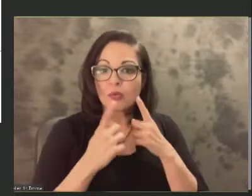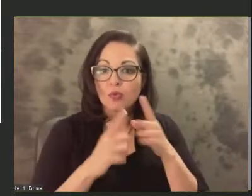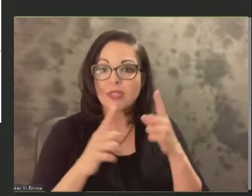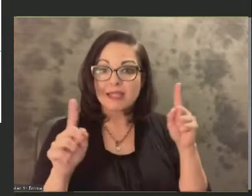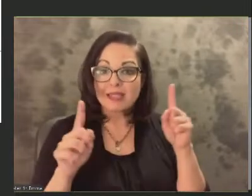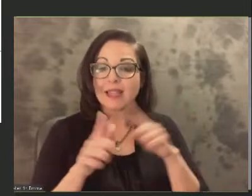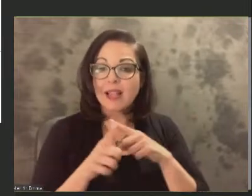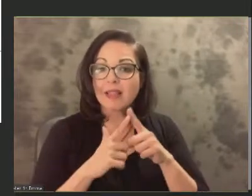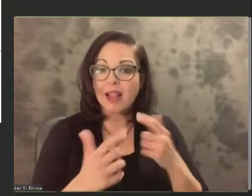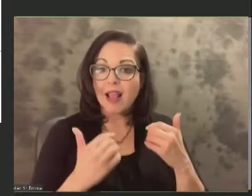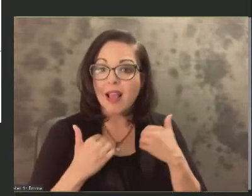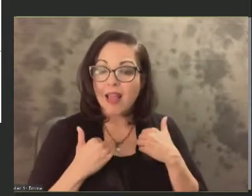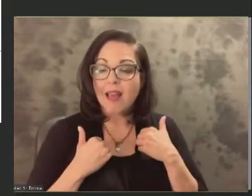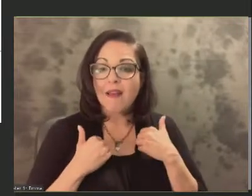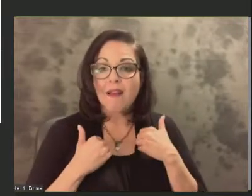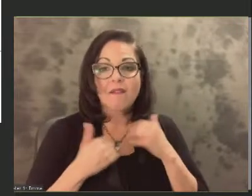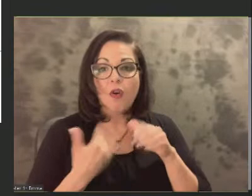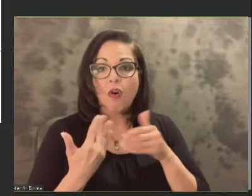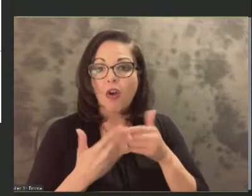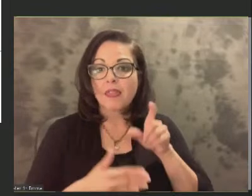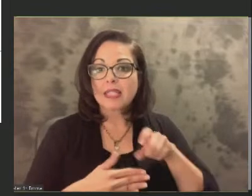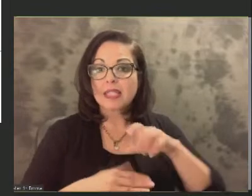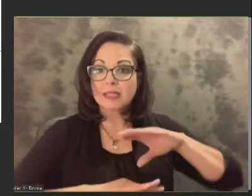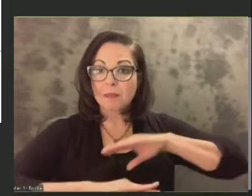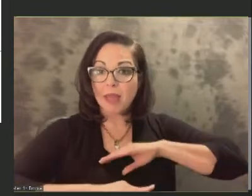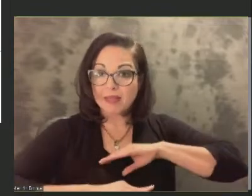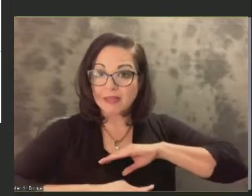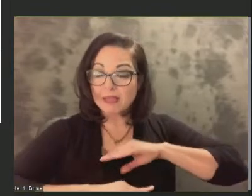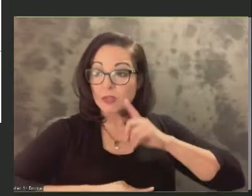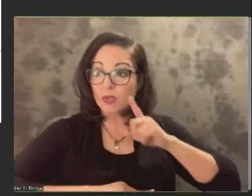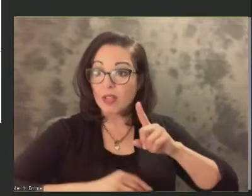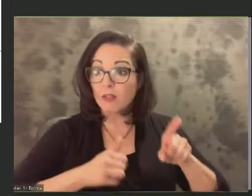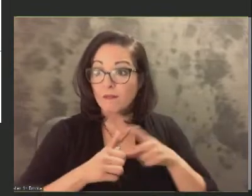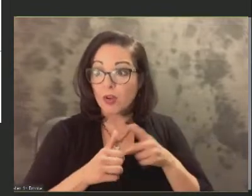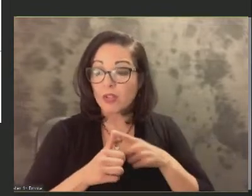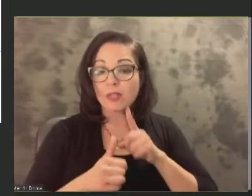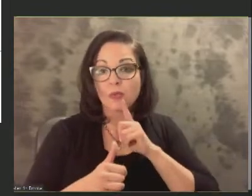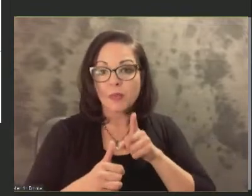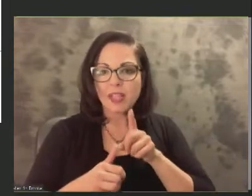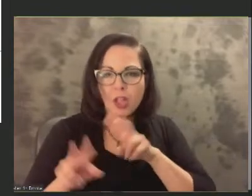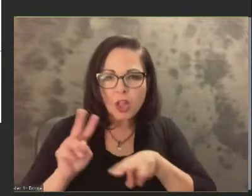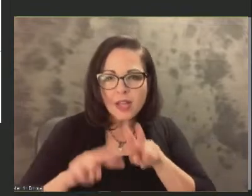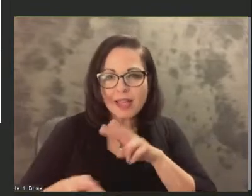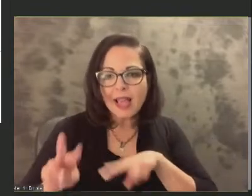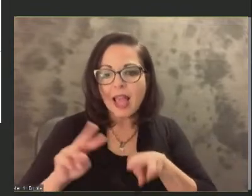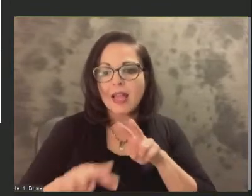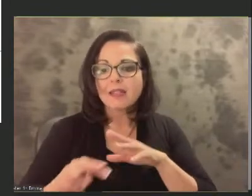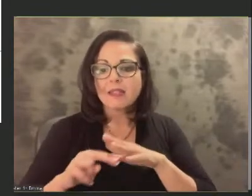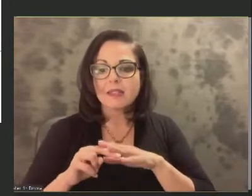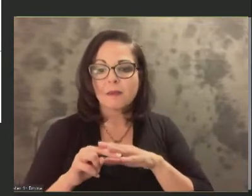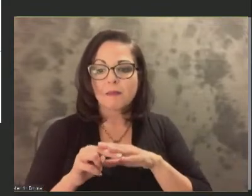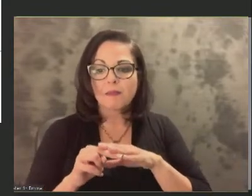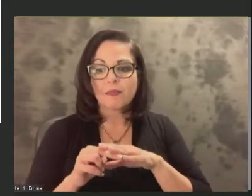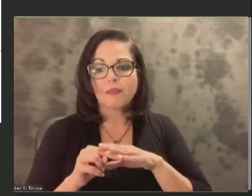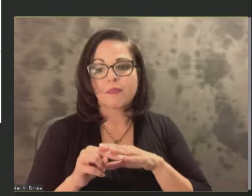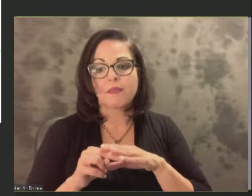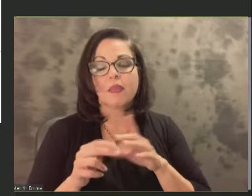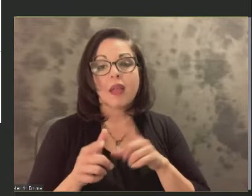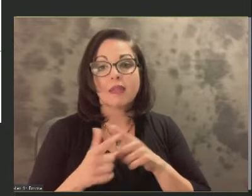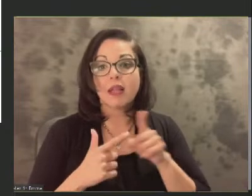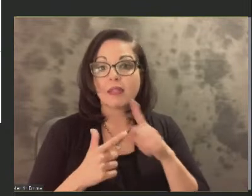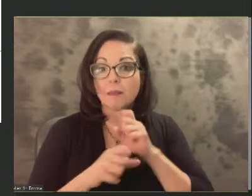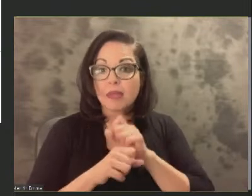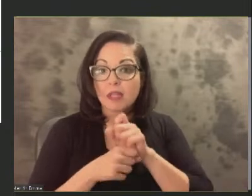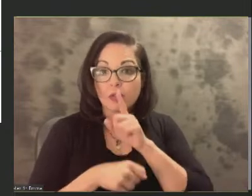have all the needs met. So the first is really looking at making sure that all